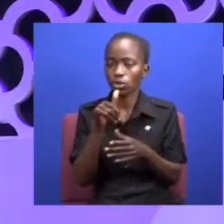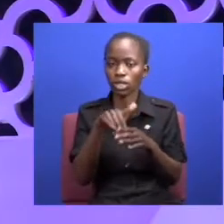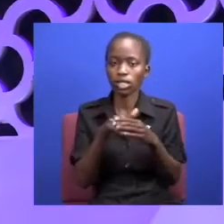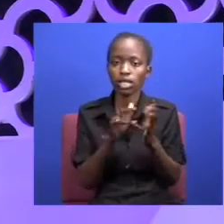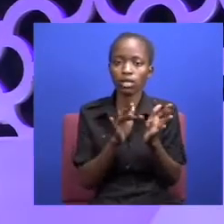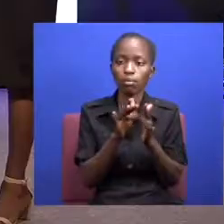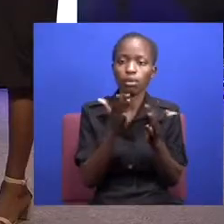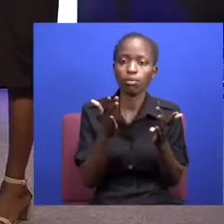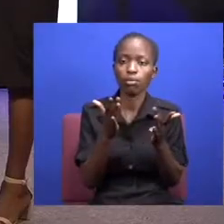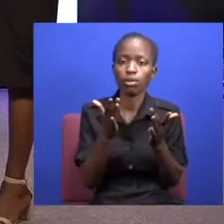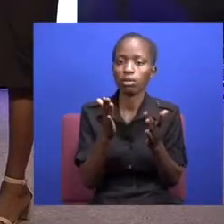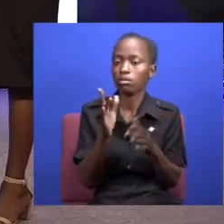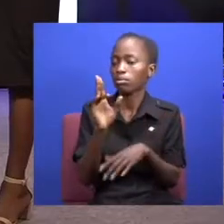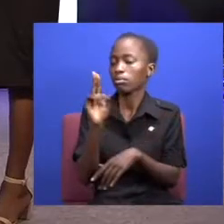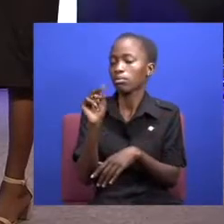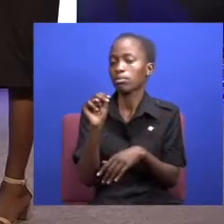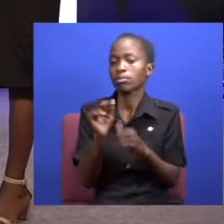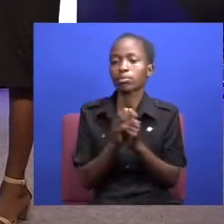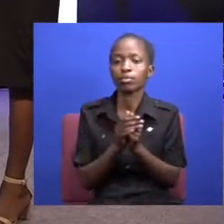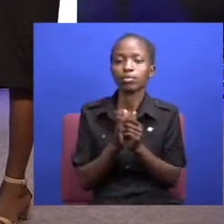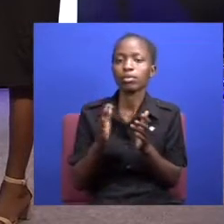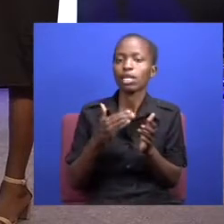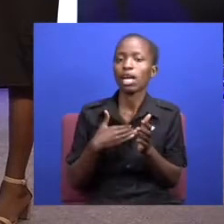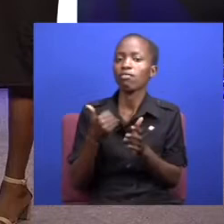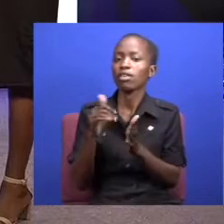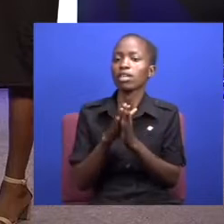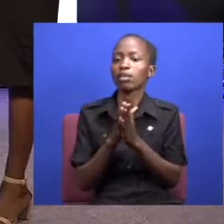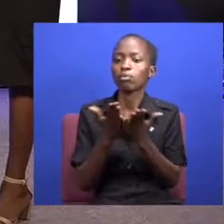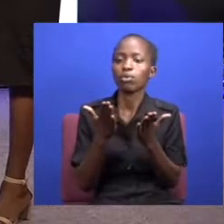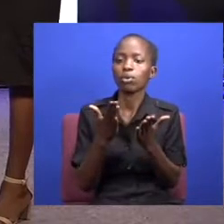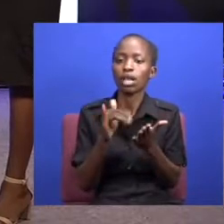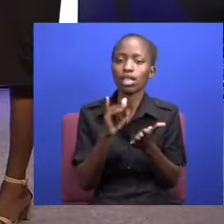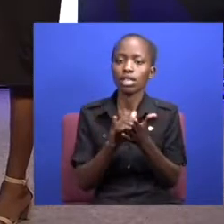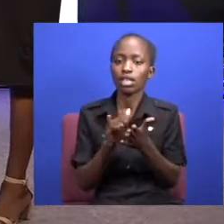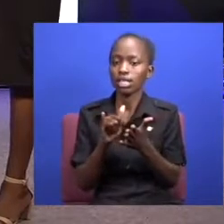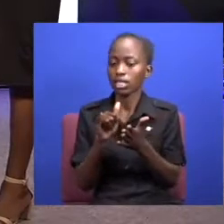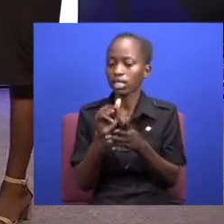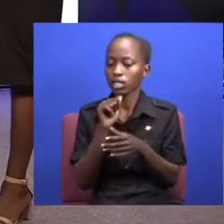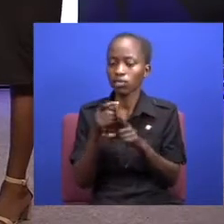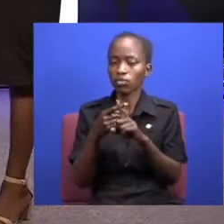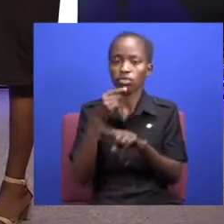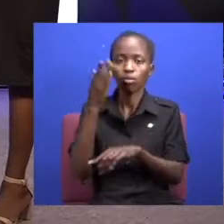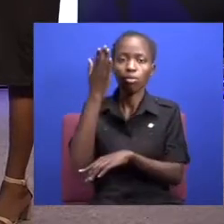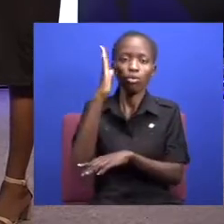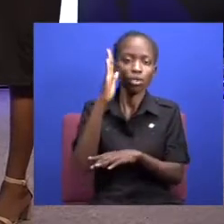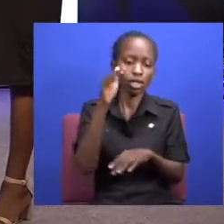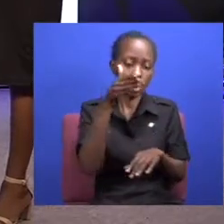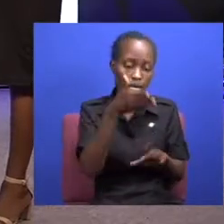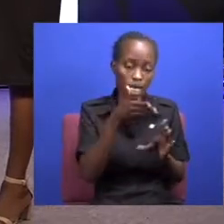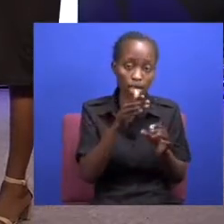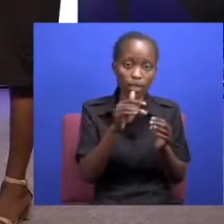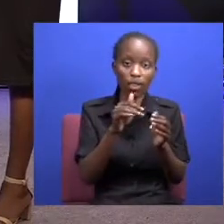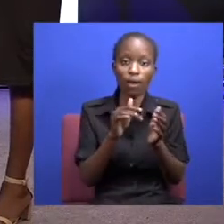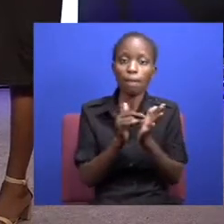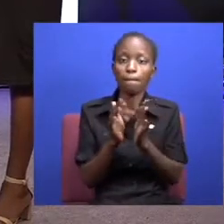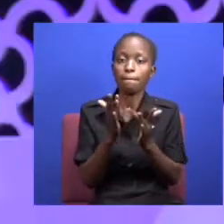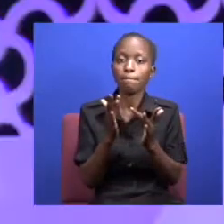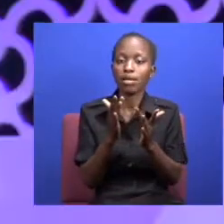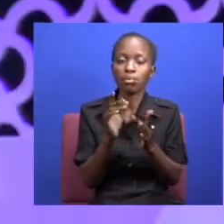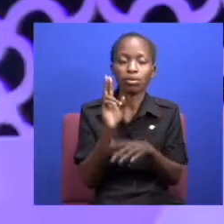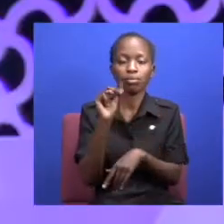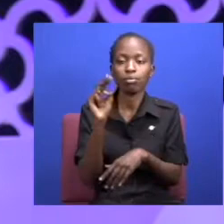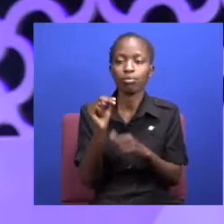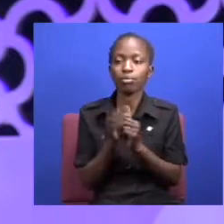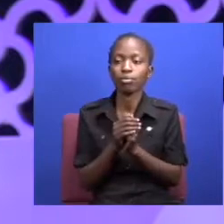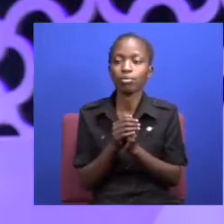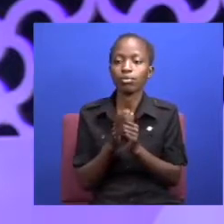out? No, there is none. Is there any book that is not inspired that found its way into the Bible? No,